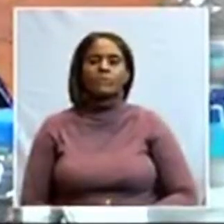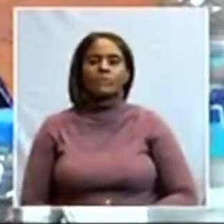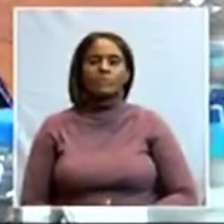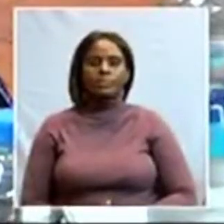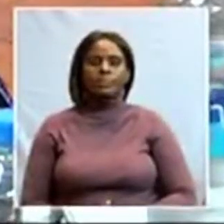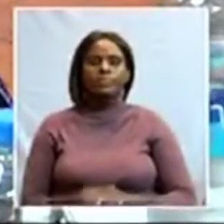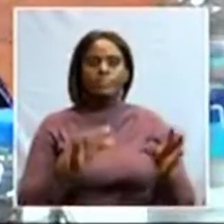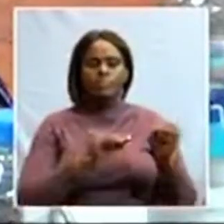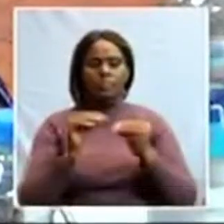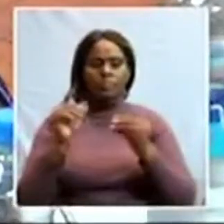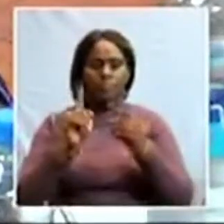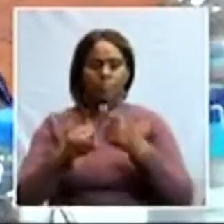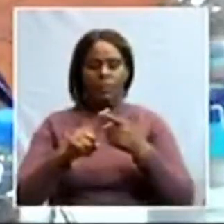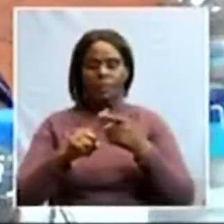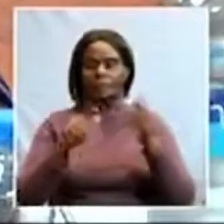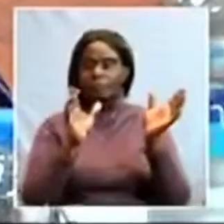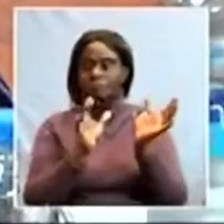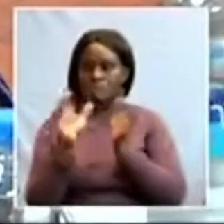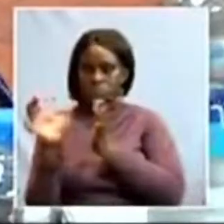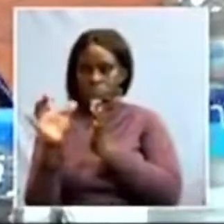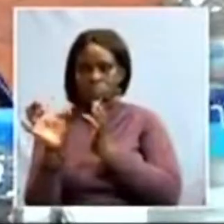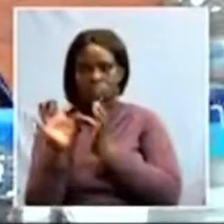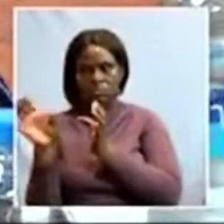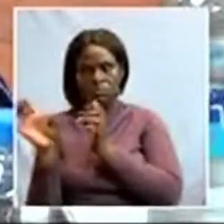We move on to architectural section.